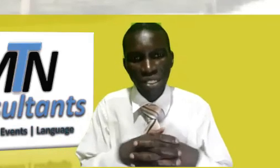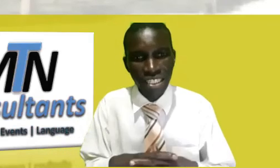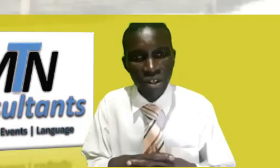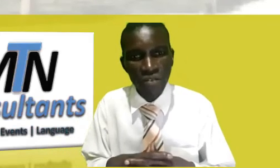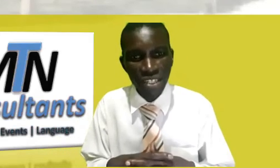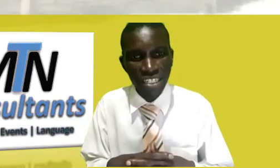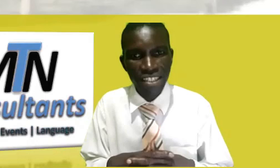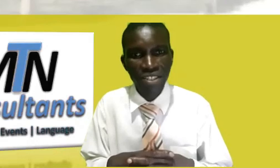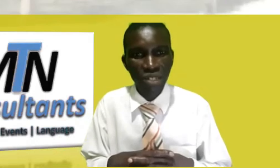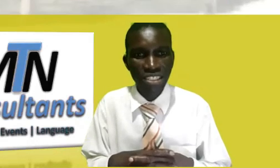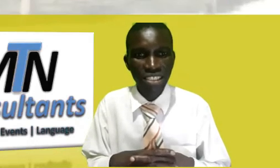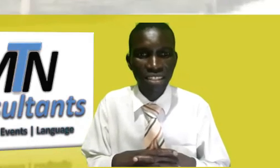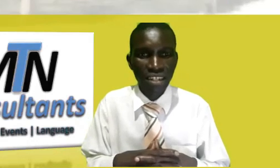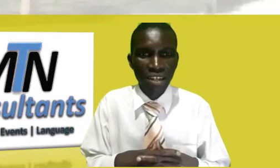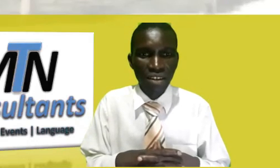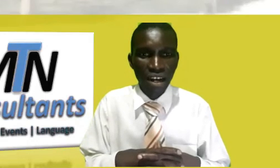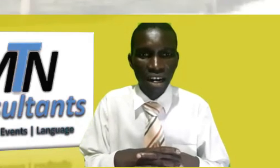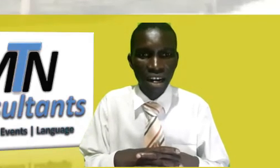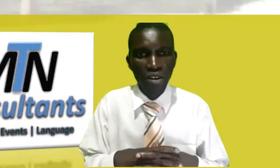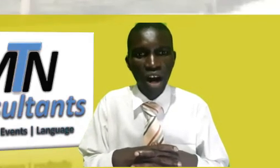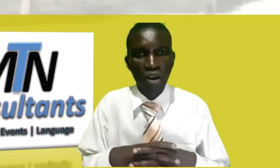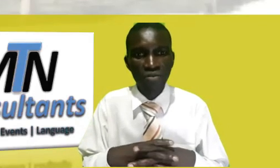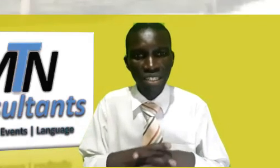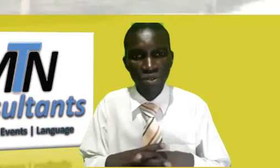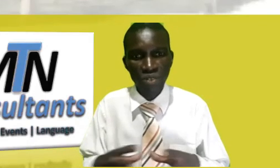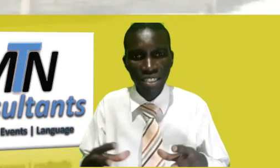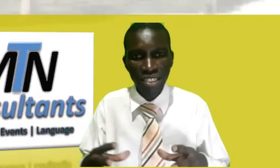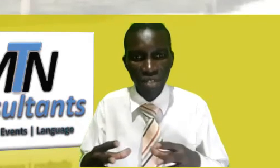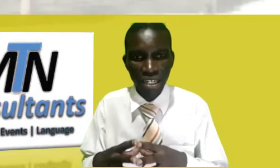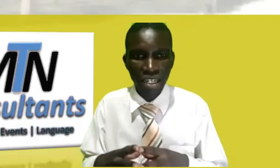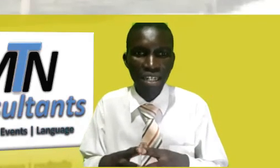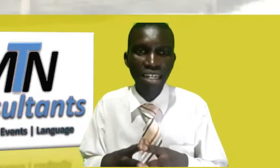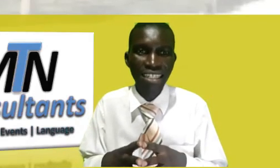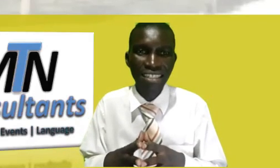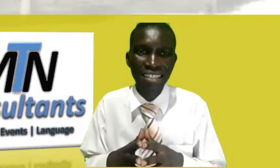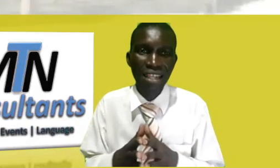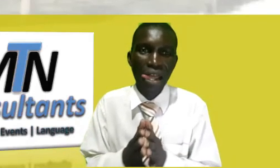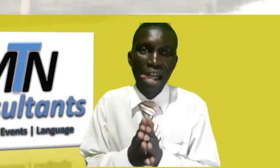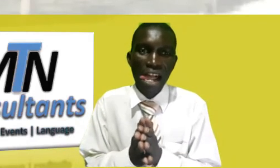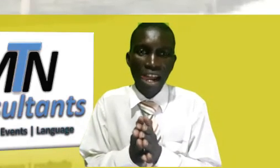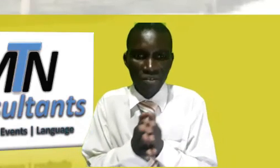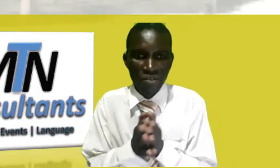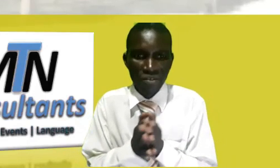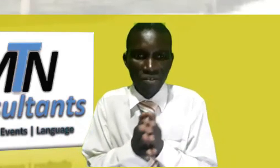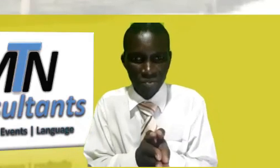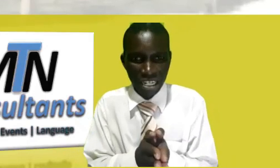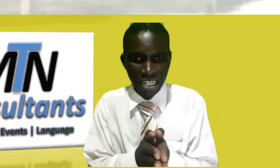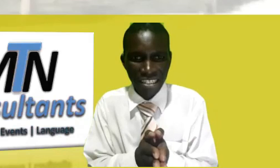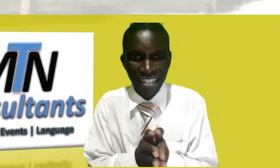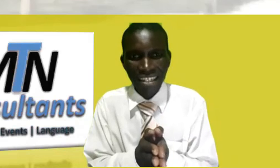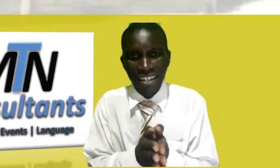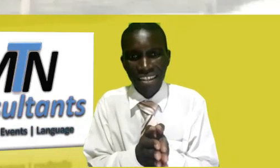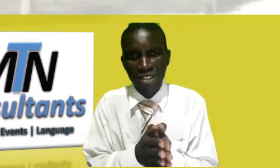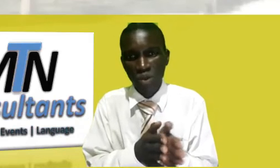with this COVID situation, our face-to-face classes have been